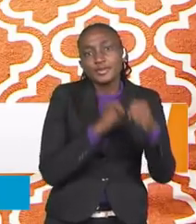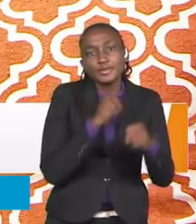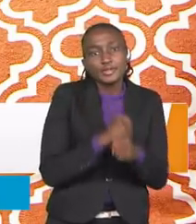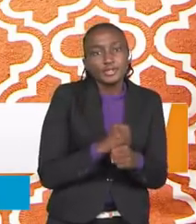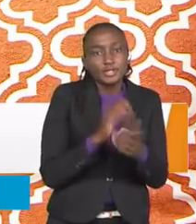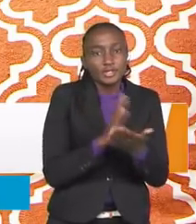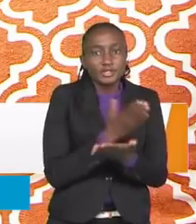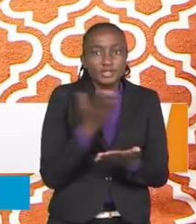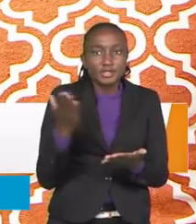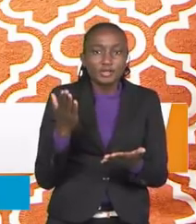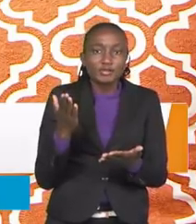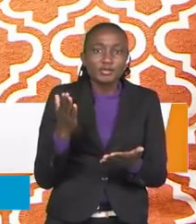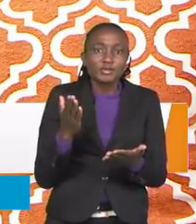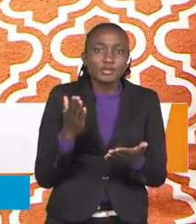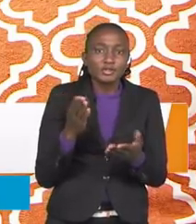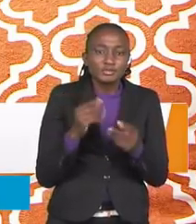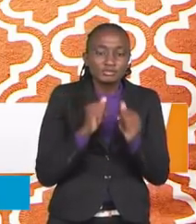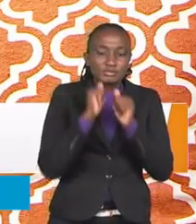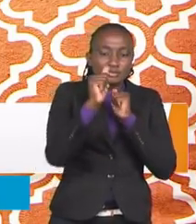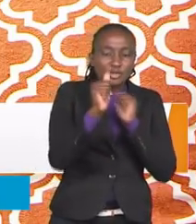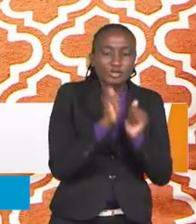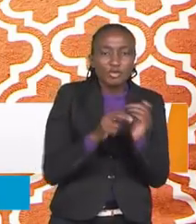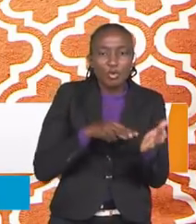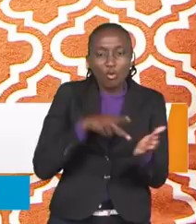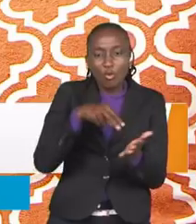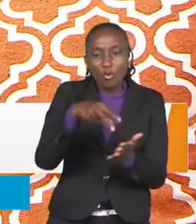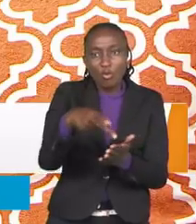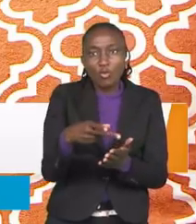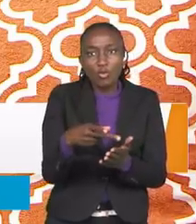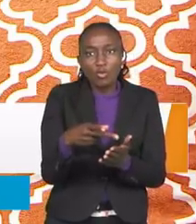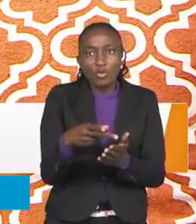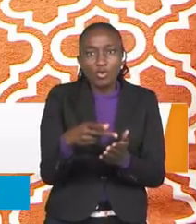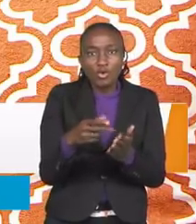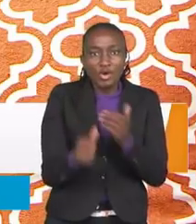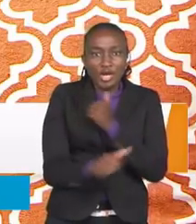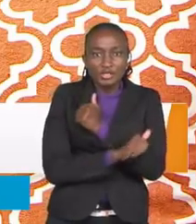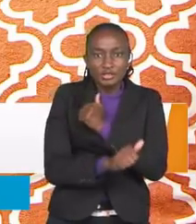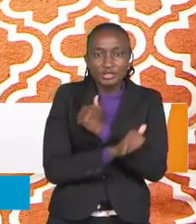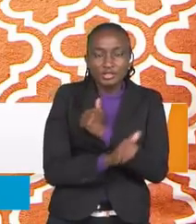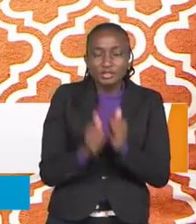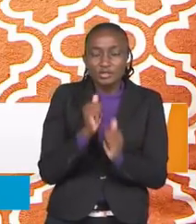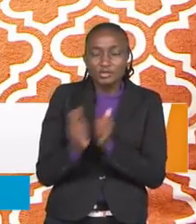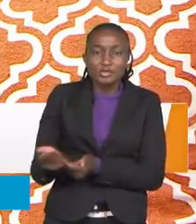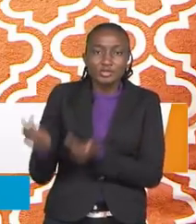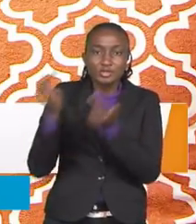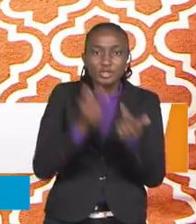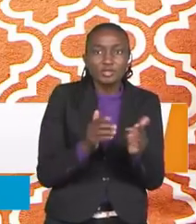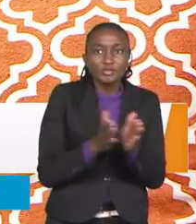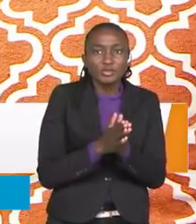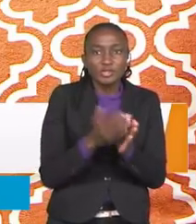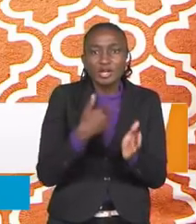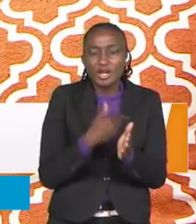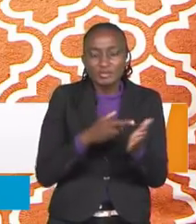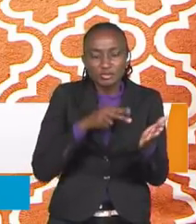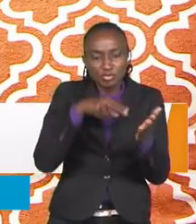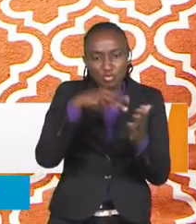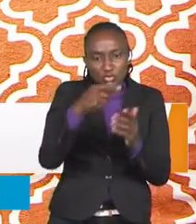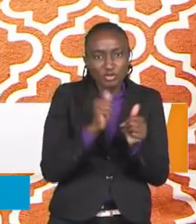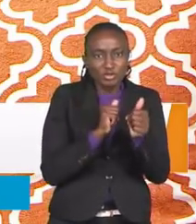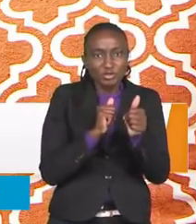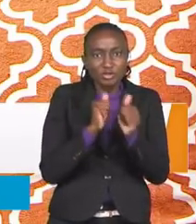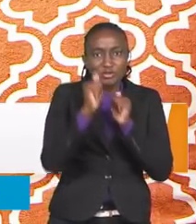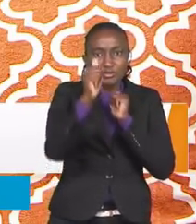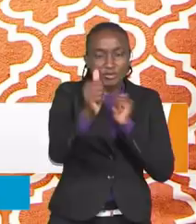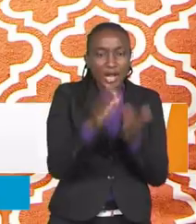and some of the distances that they would walk. Yeah, sure. And the risks that came with having to walk those long distances.